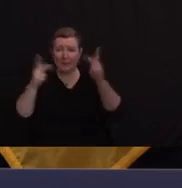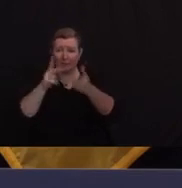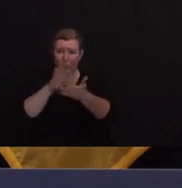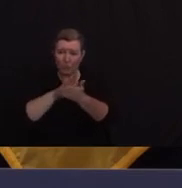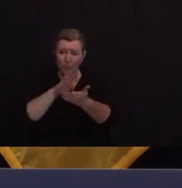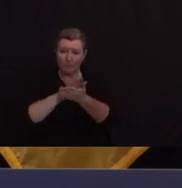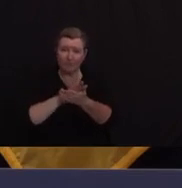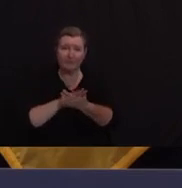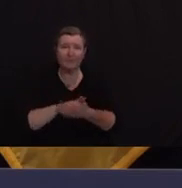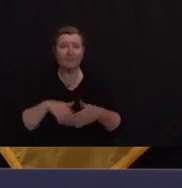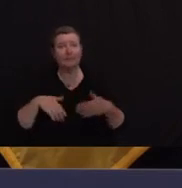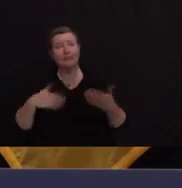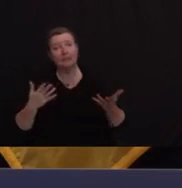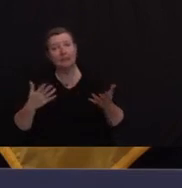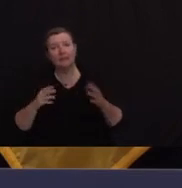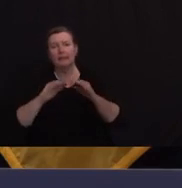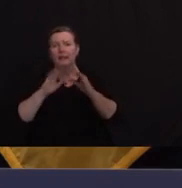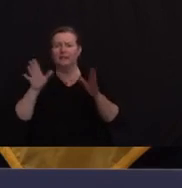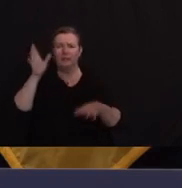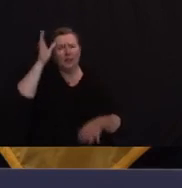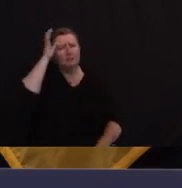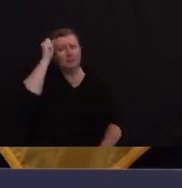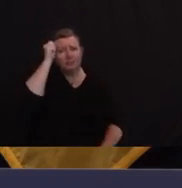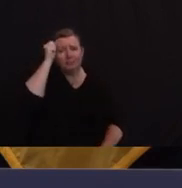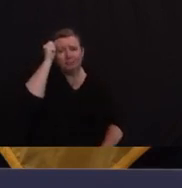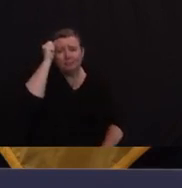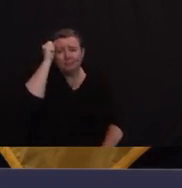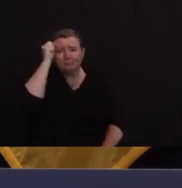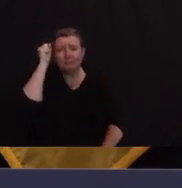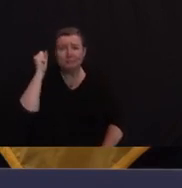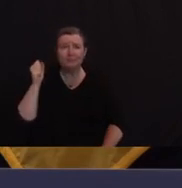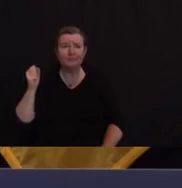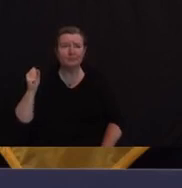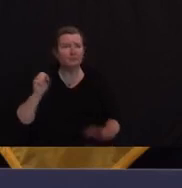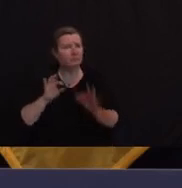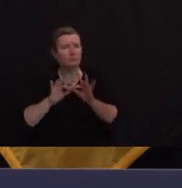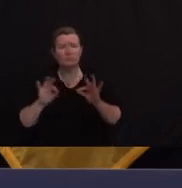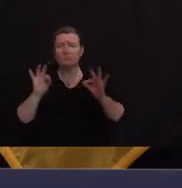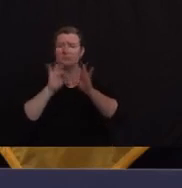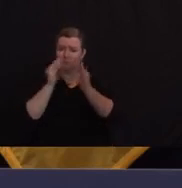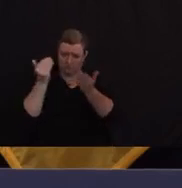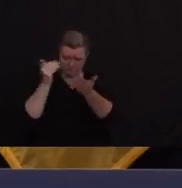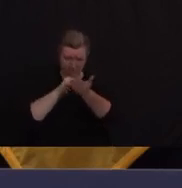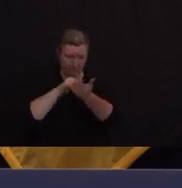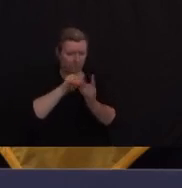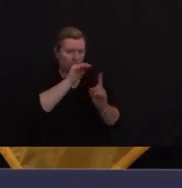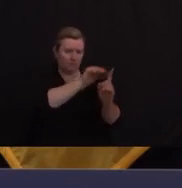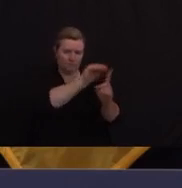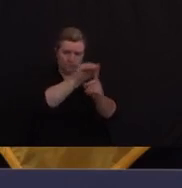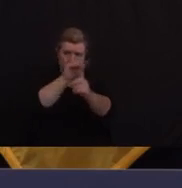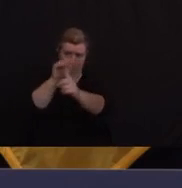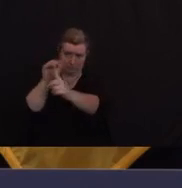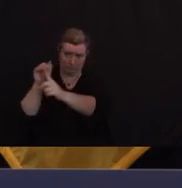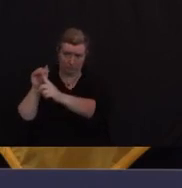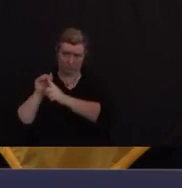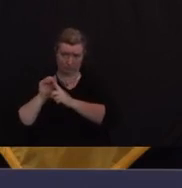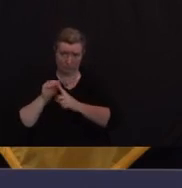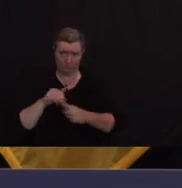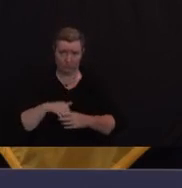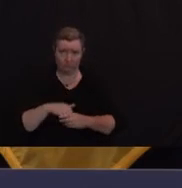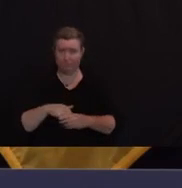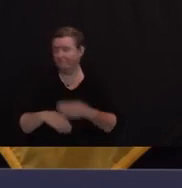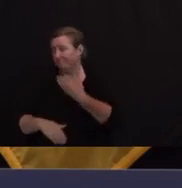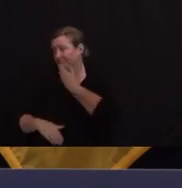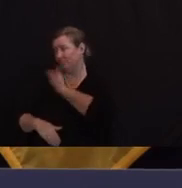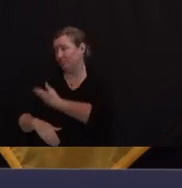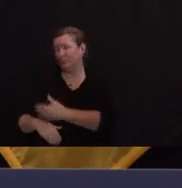common sense, but important to sort of reiterate as we are about to turn the page on a new, God willing, great school year. Thank you.